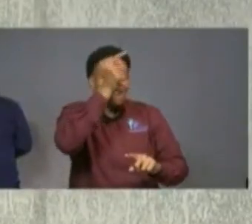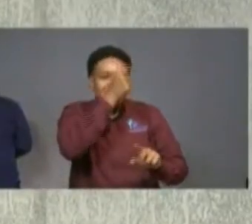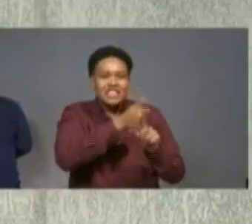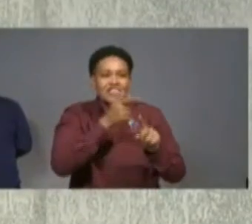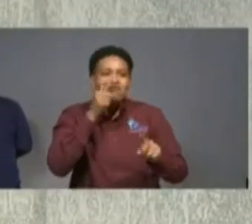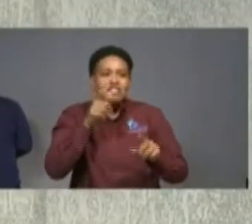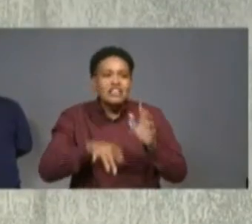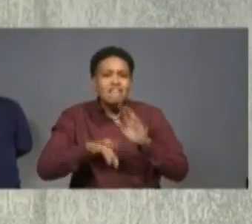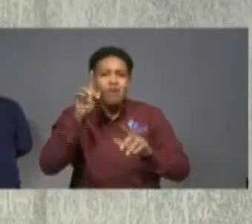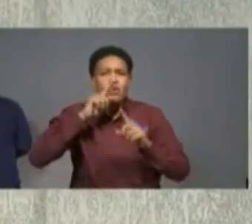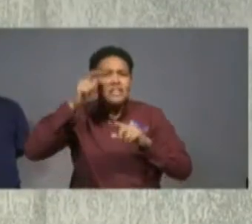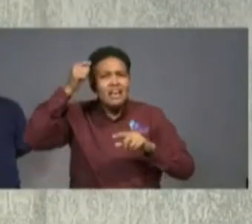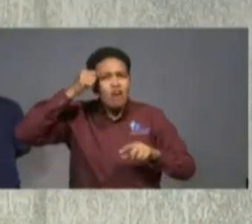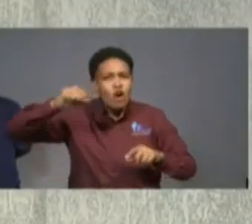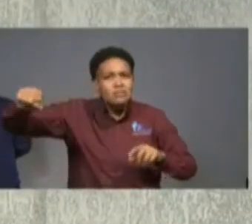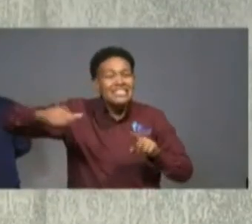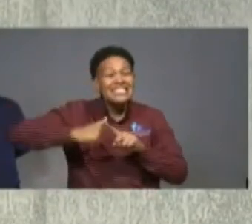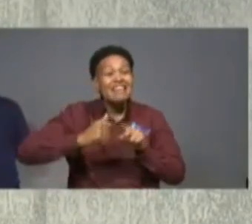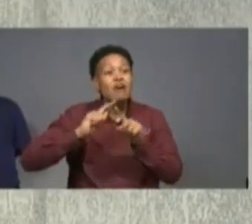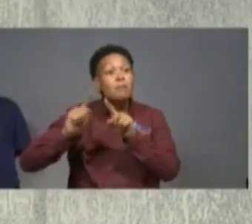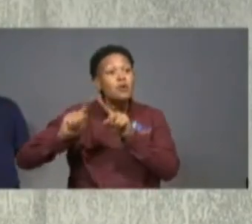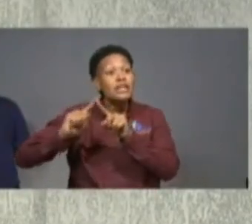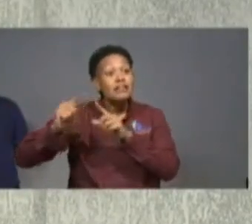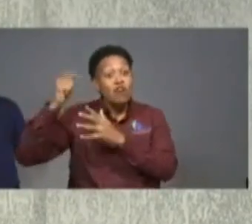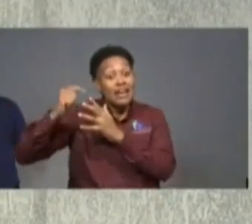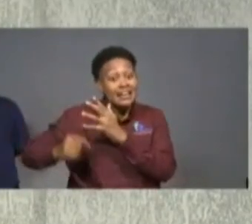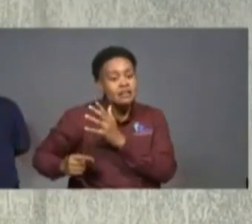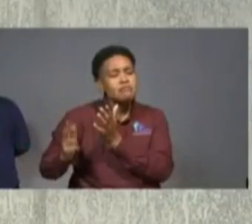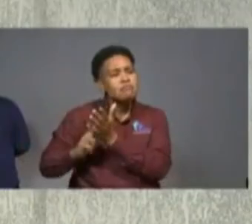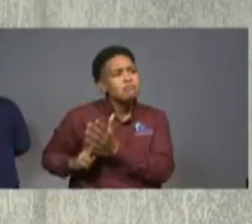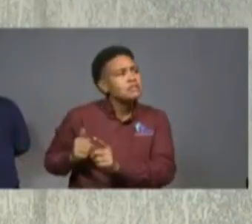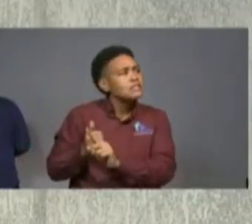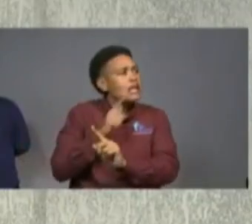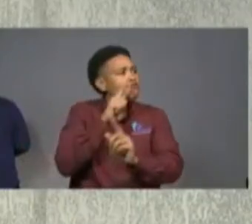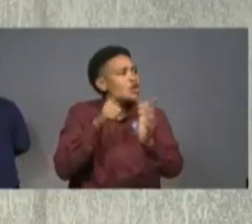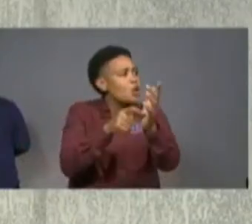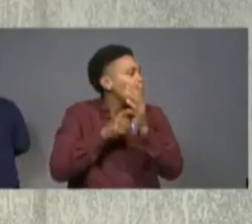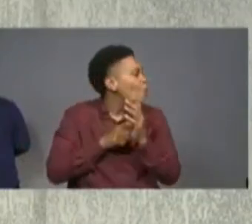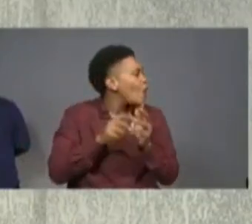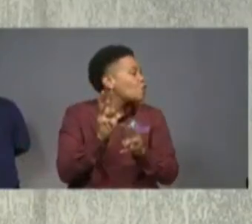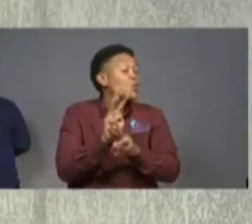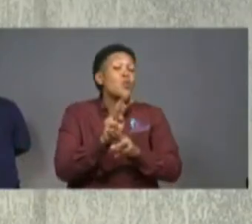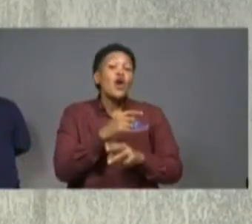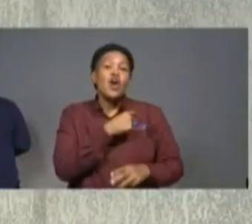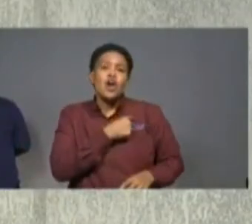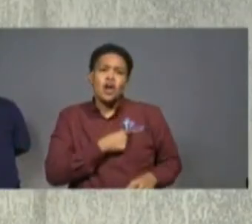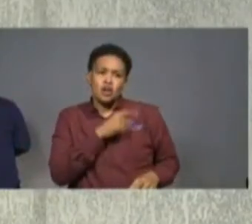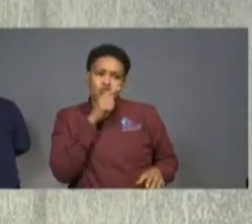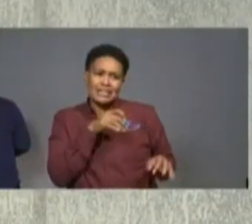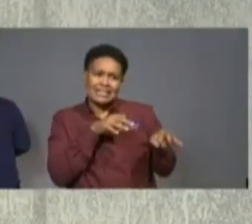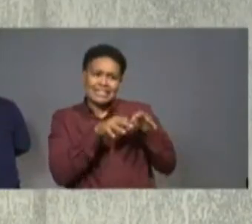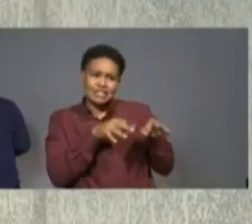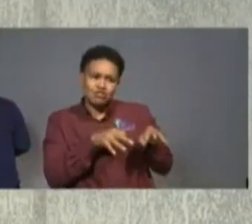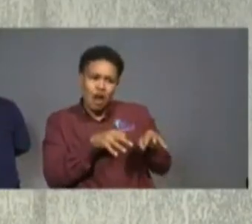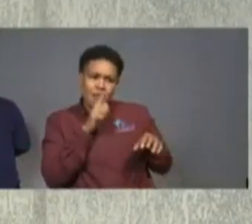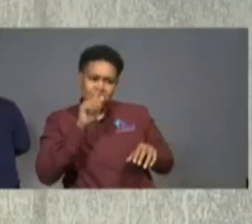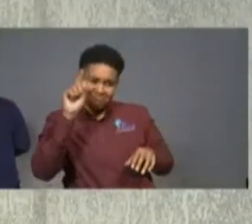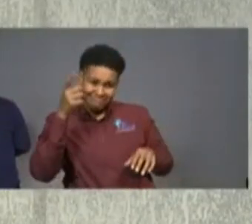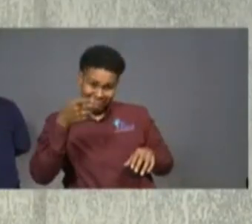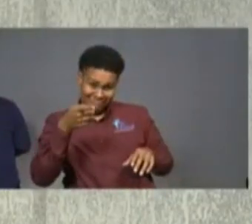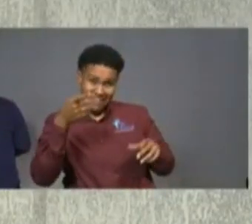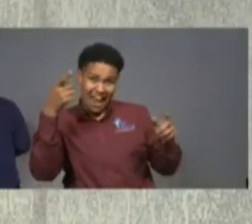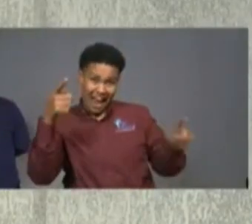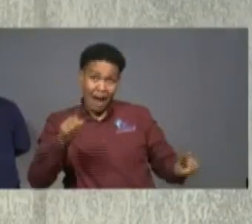found objectionable about the instruments and insignia he's required to wear was also described. The fact is simply